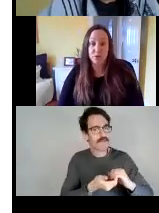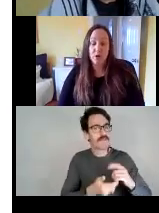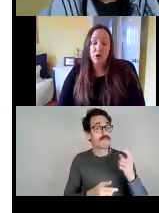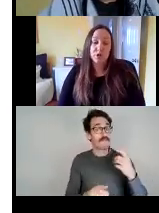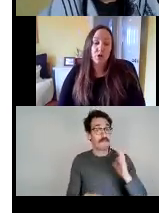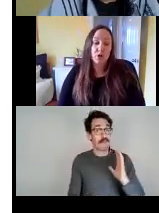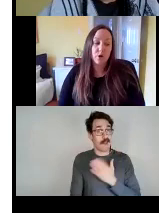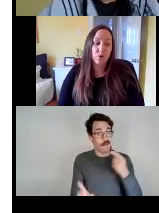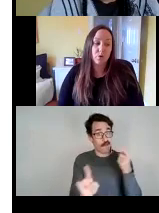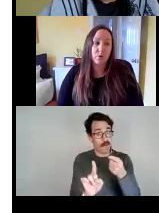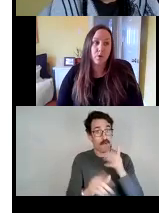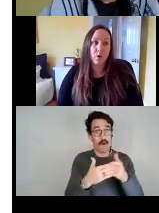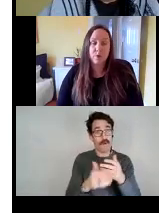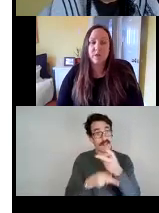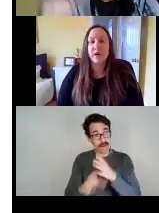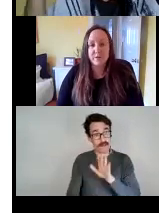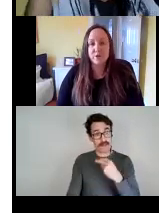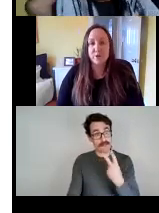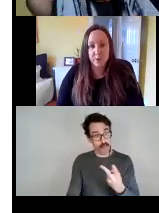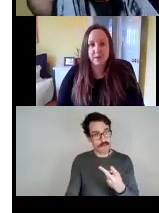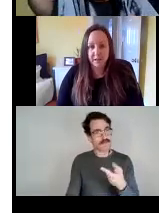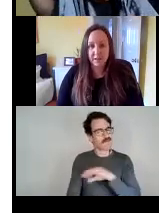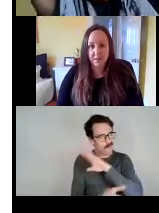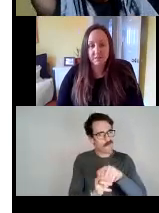we do. So only